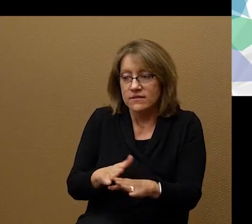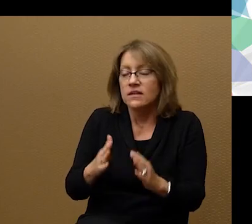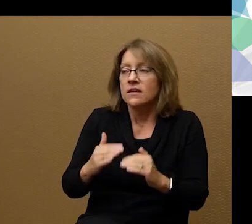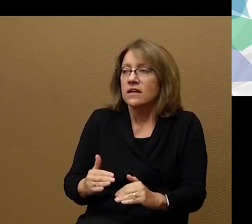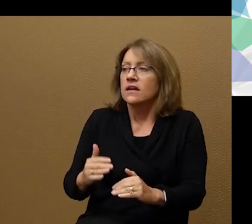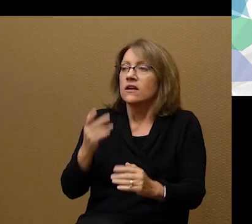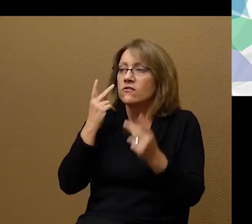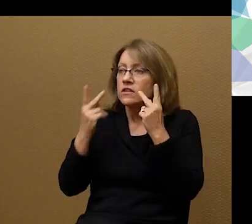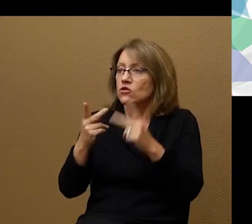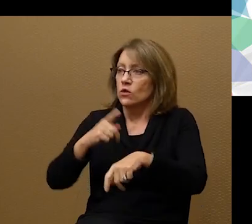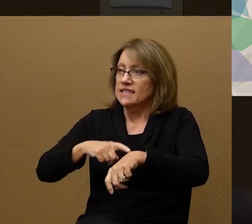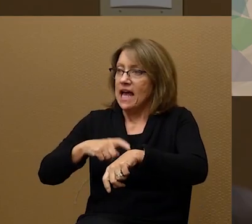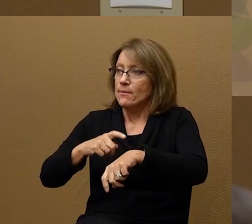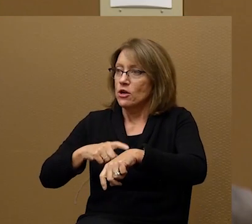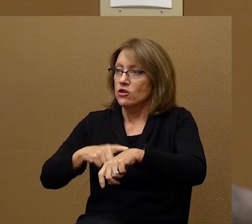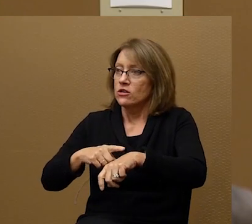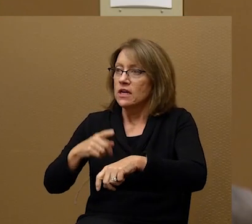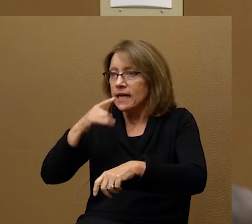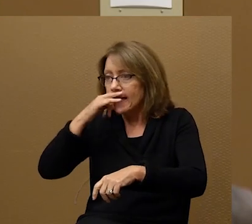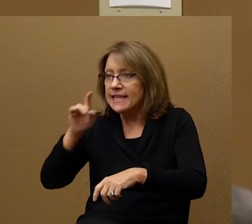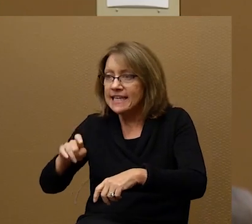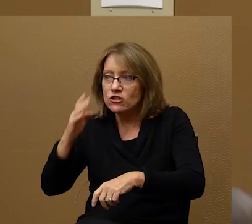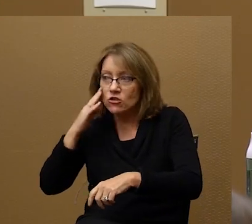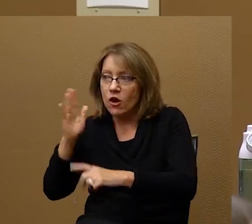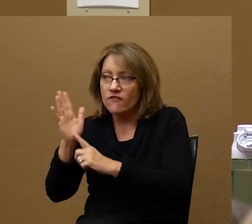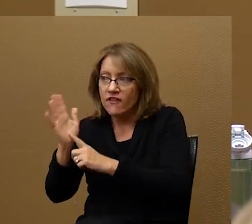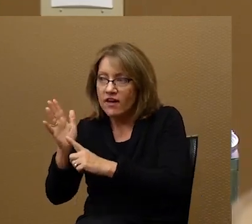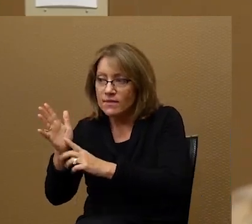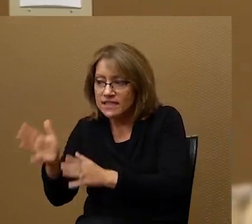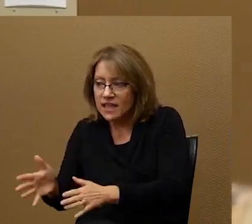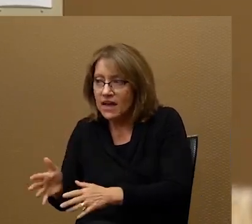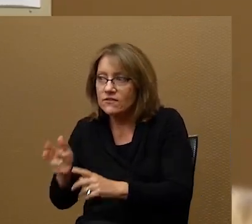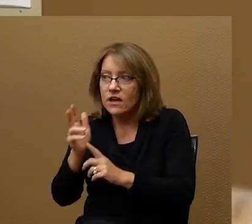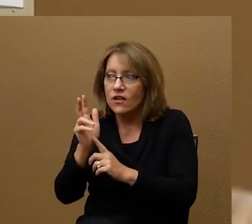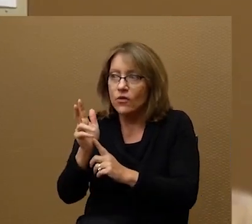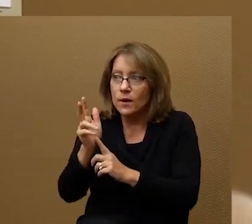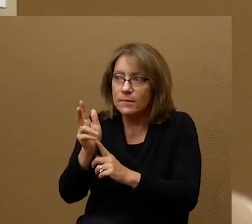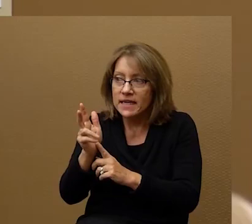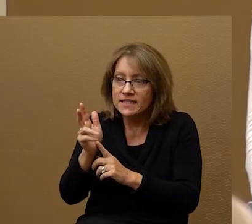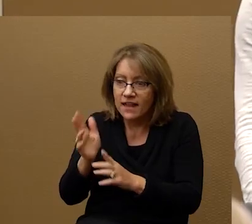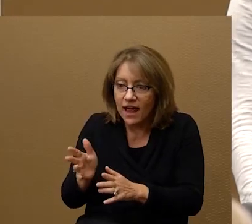just needs to know there's 10 minutes or there's 5 minutes left, 3 minutes left.